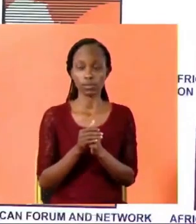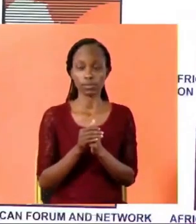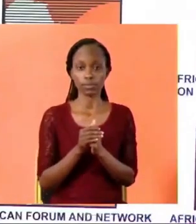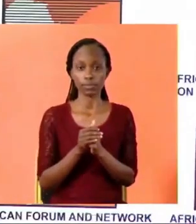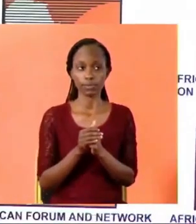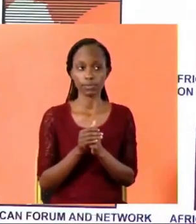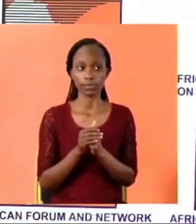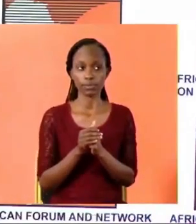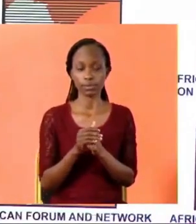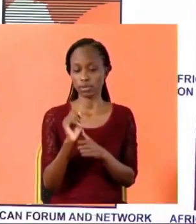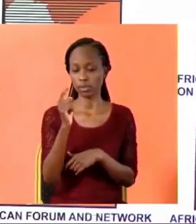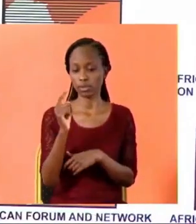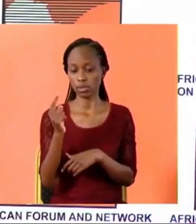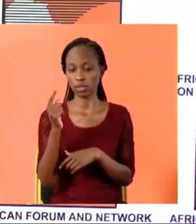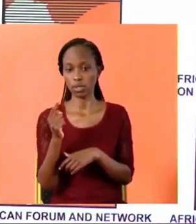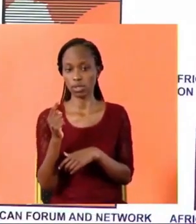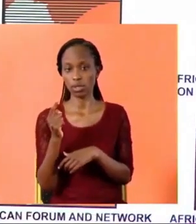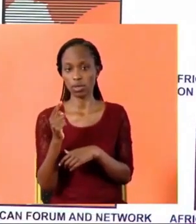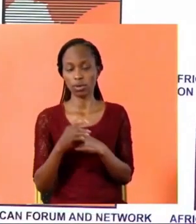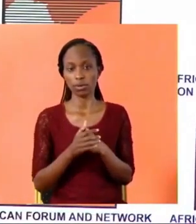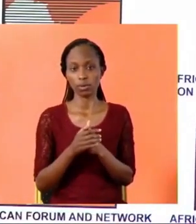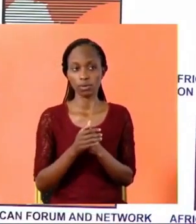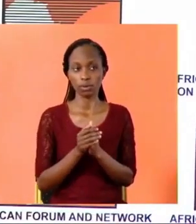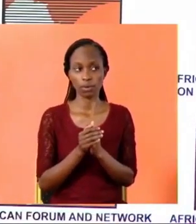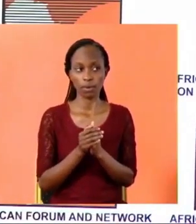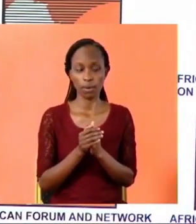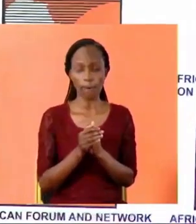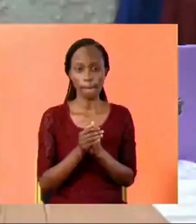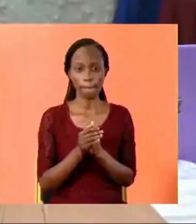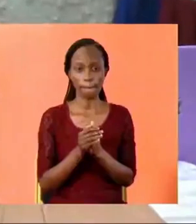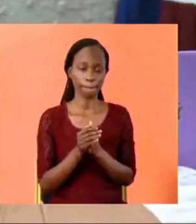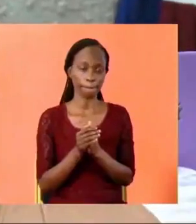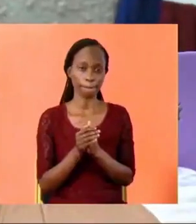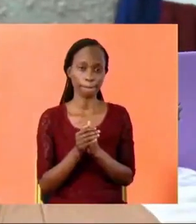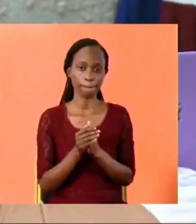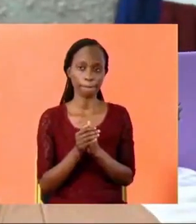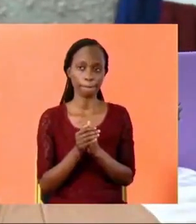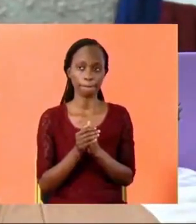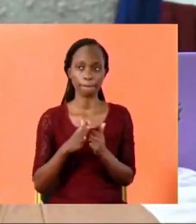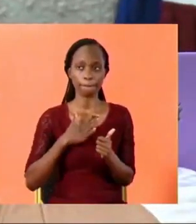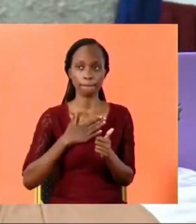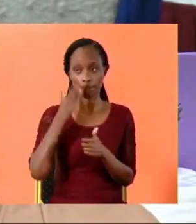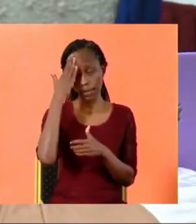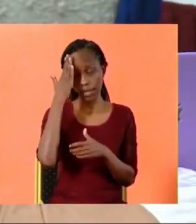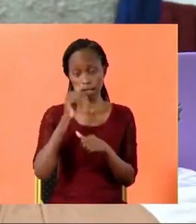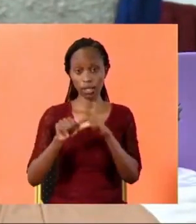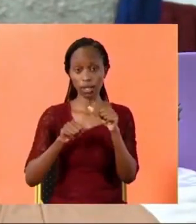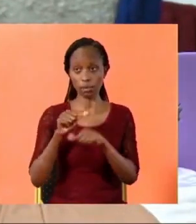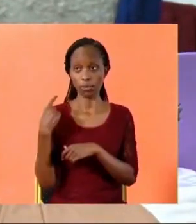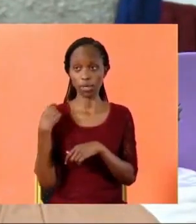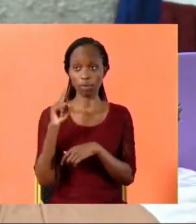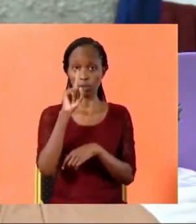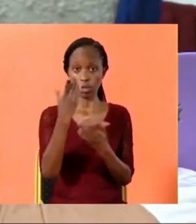And once in a while, I work for the Mail and Guardian, and I know about numbers. One of the